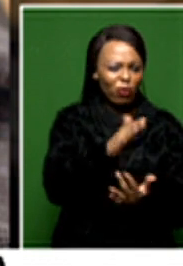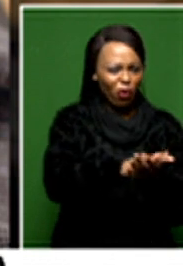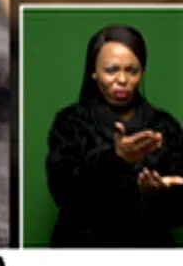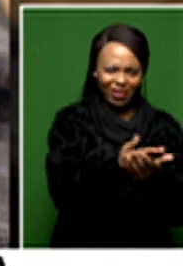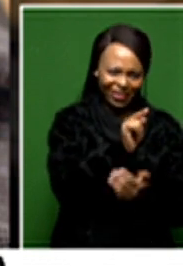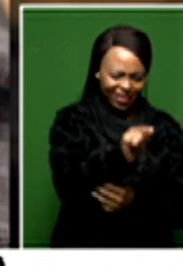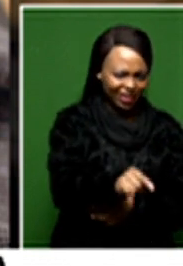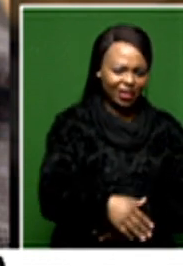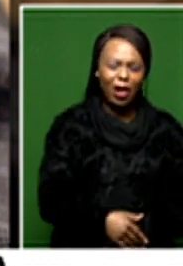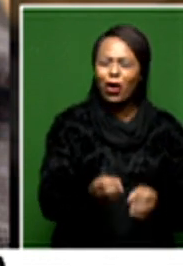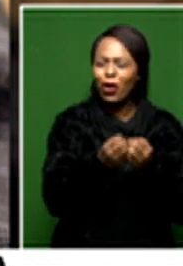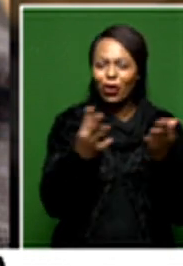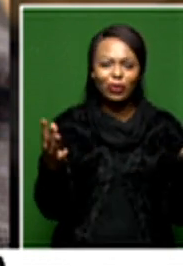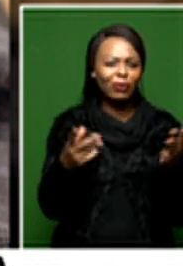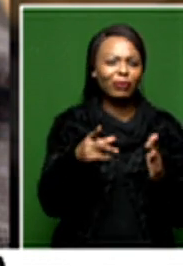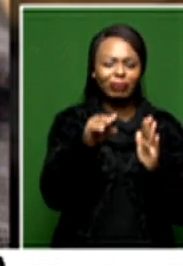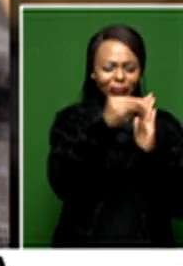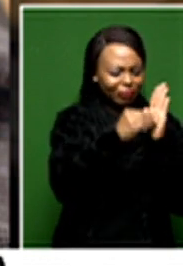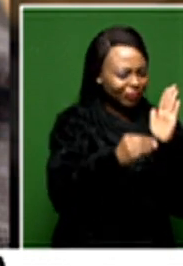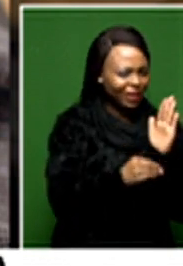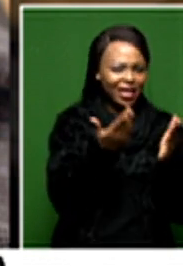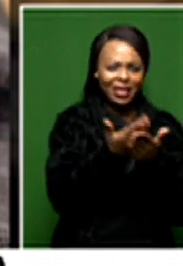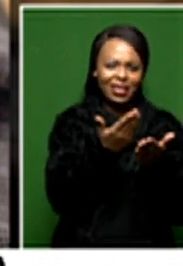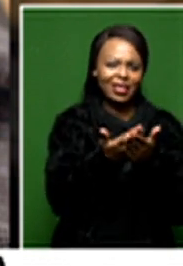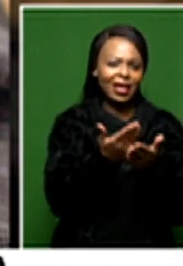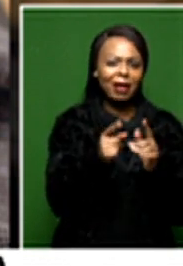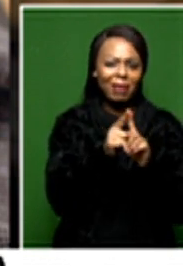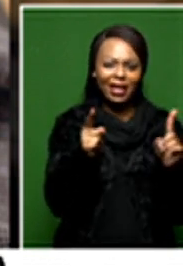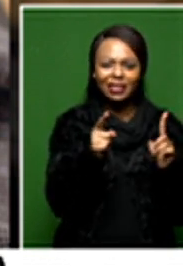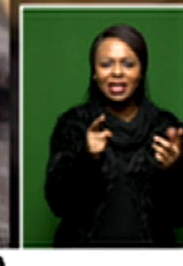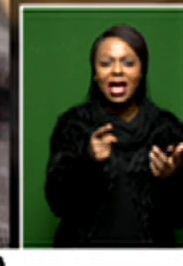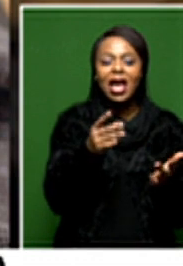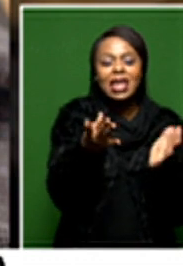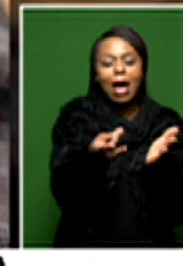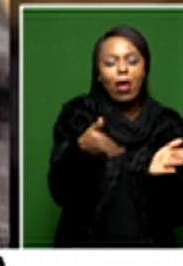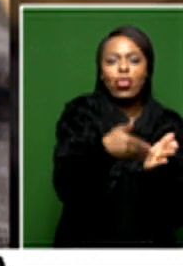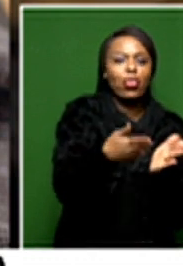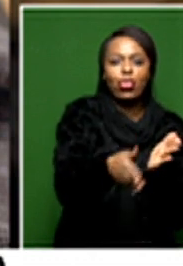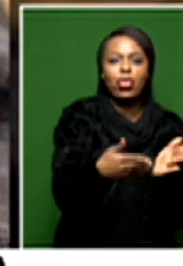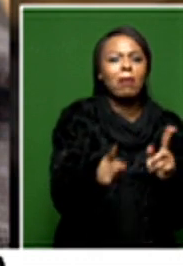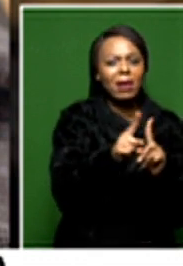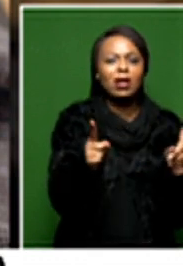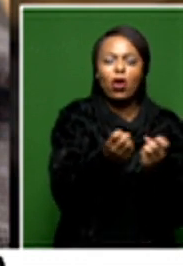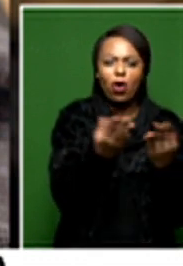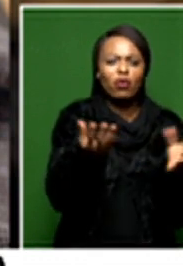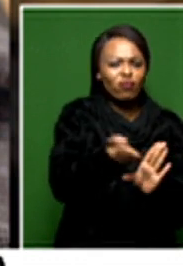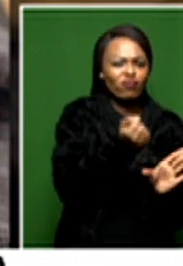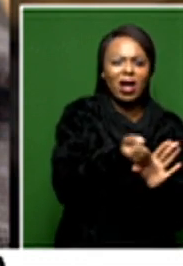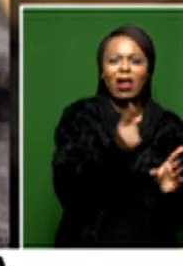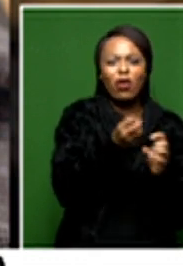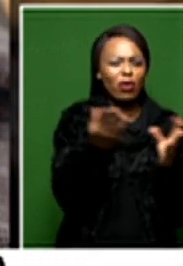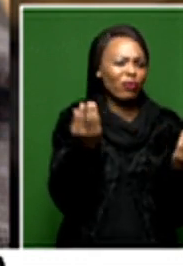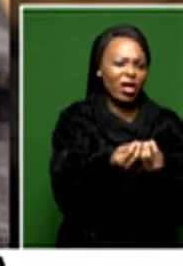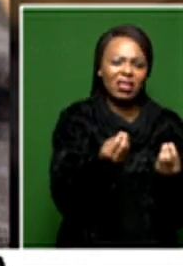of recipes and techniques how to get vegetables and non-meat options, like different types of breads, different things you can do